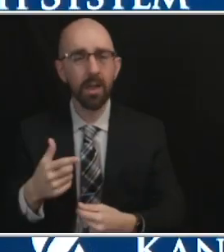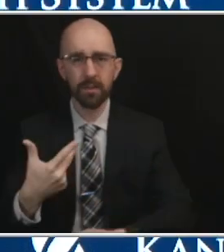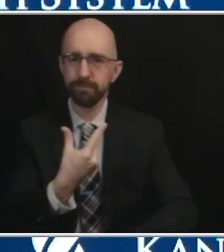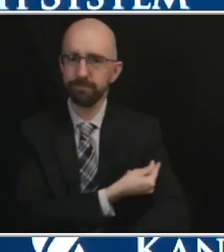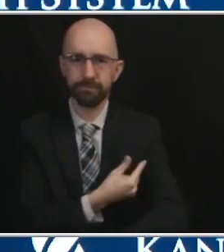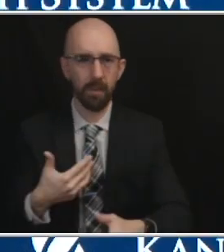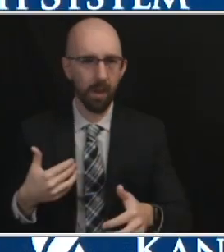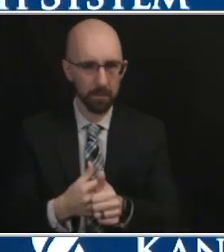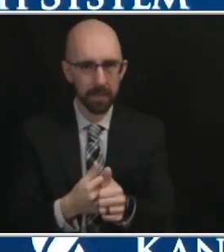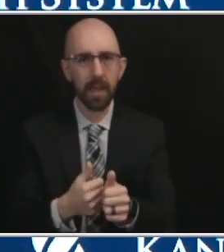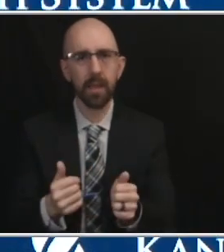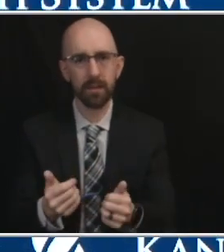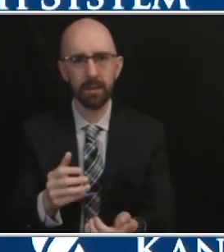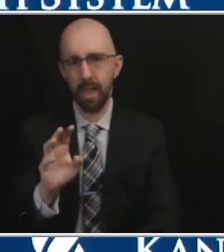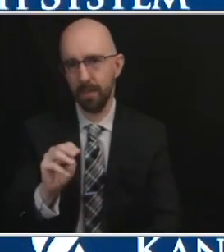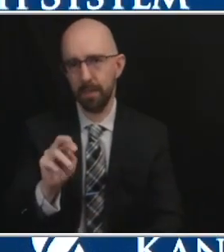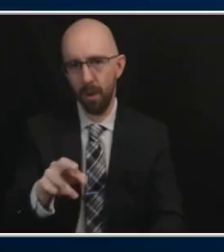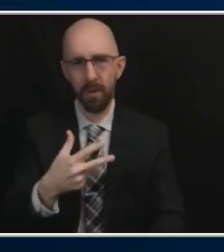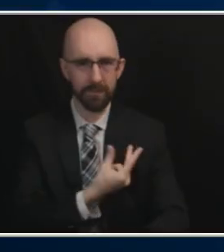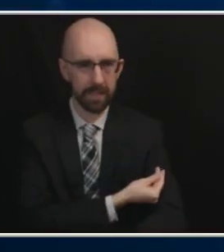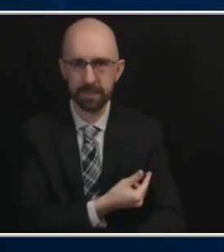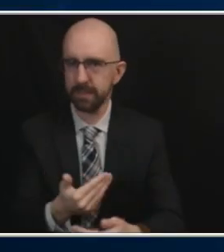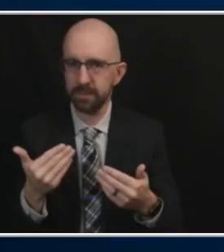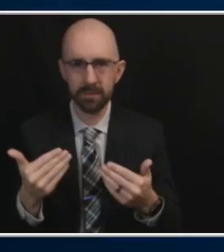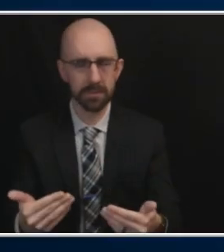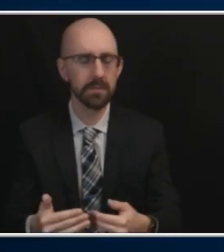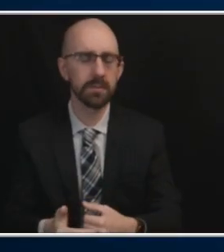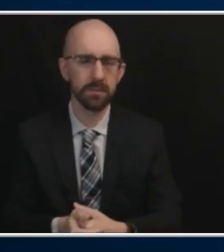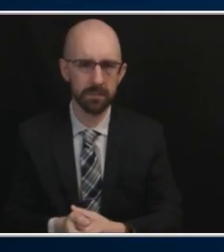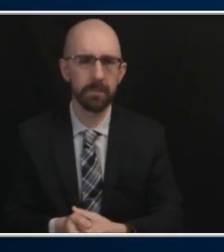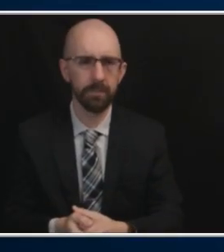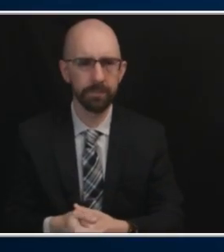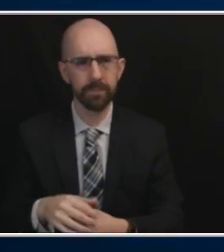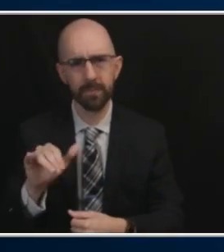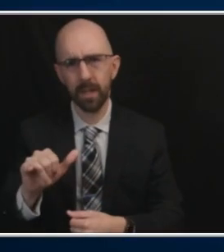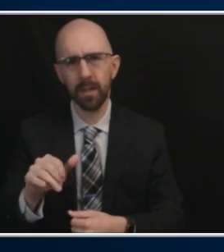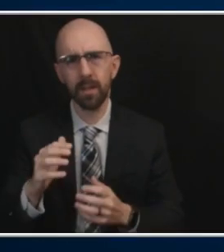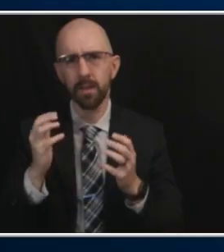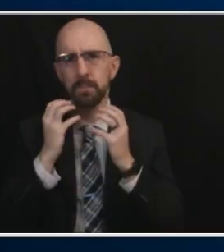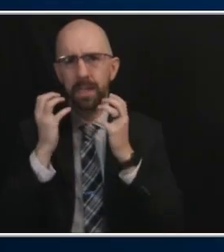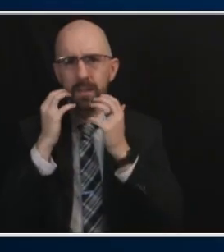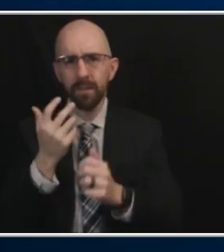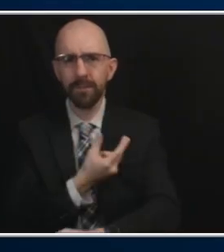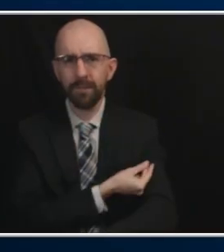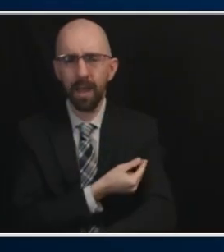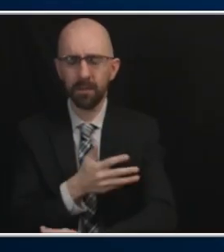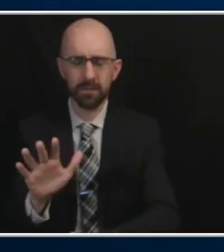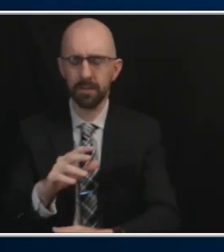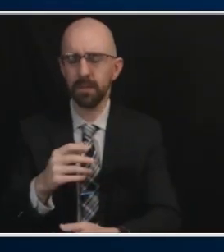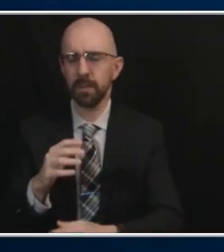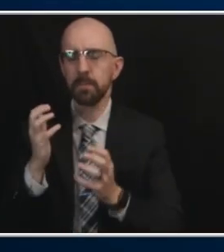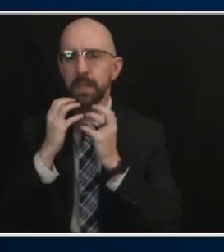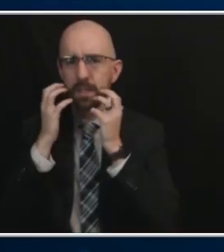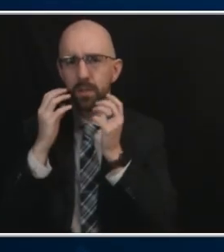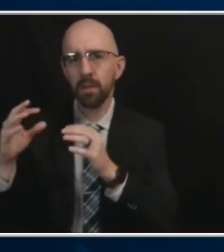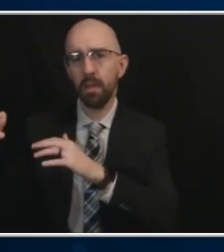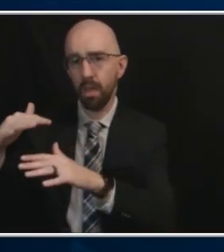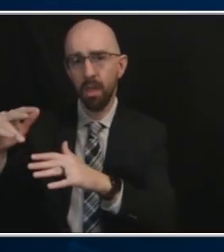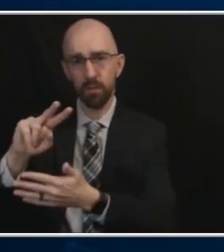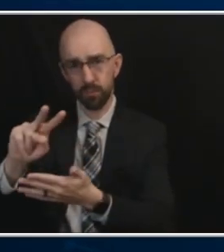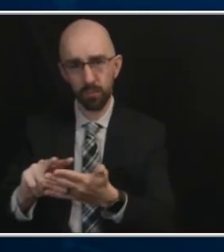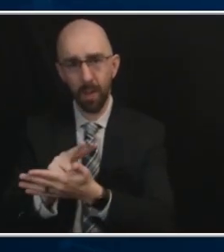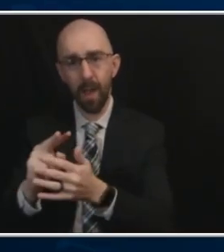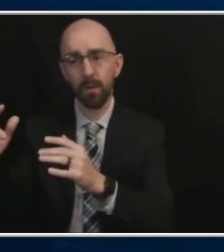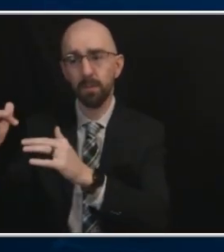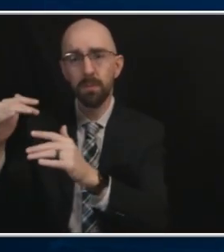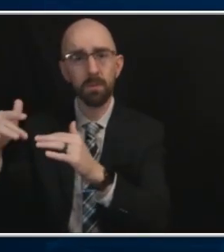your MMR vaccination. And those measles virus particles can stay in the air for 2 hours. So yes. In KCI, there were 2 days,